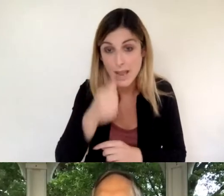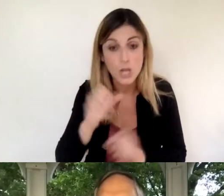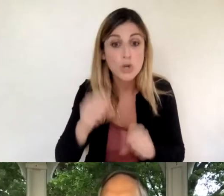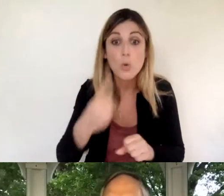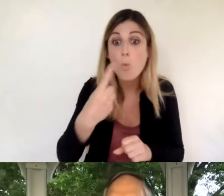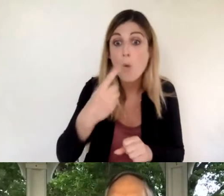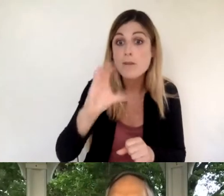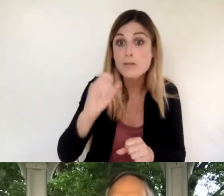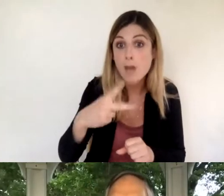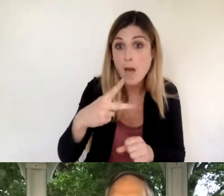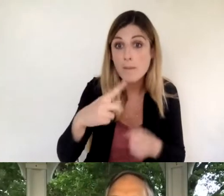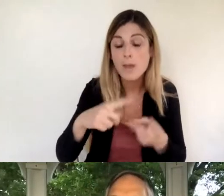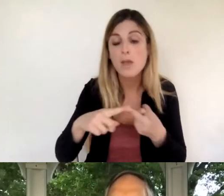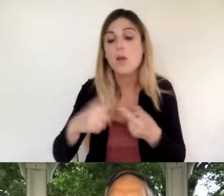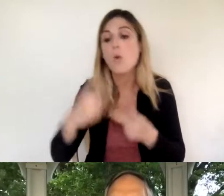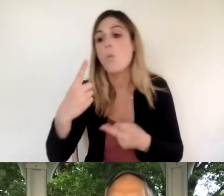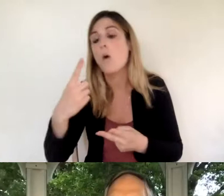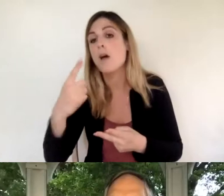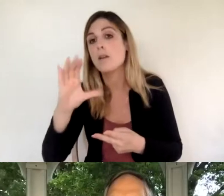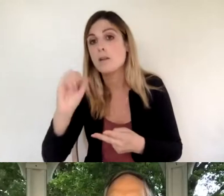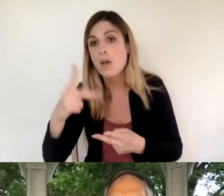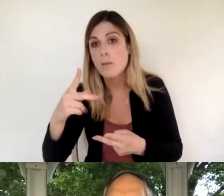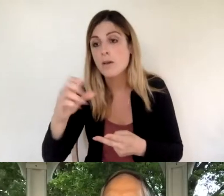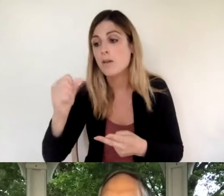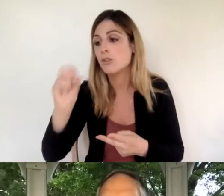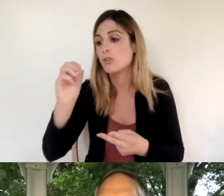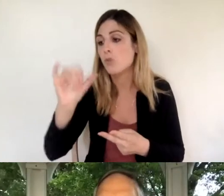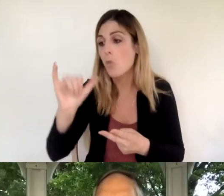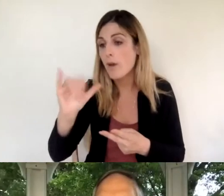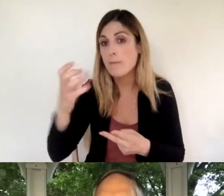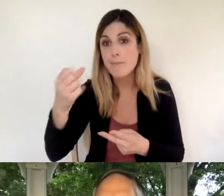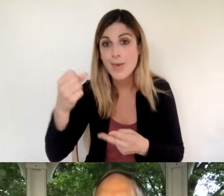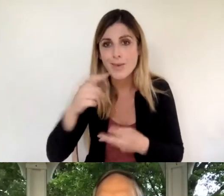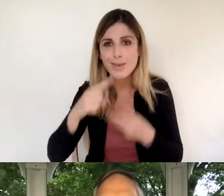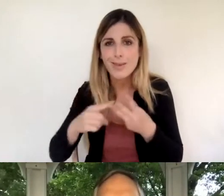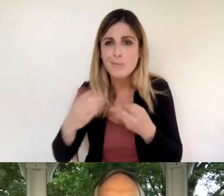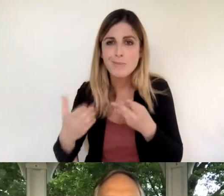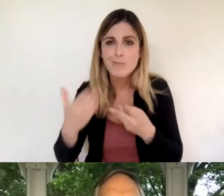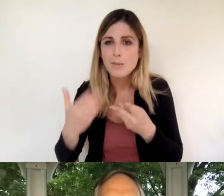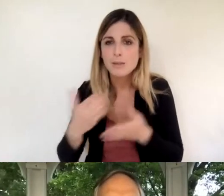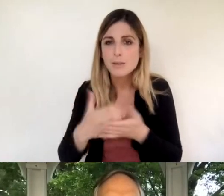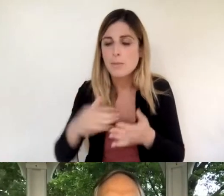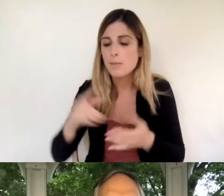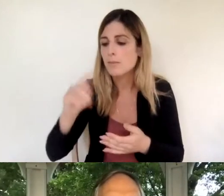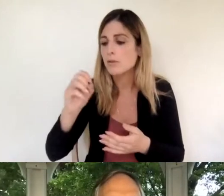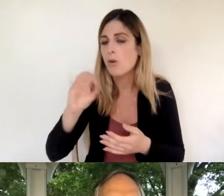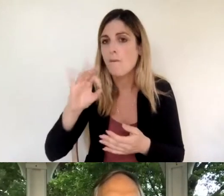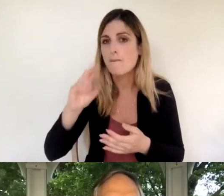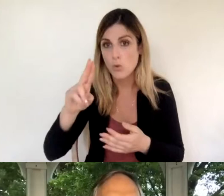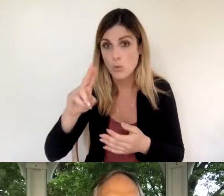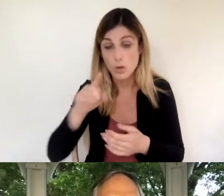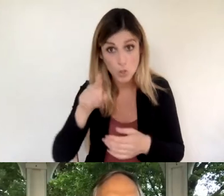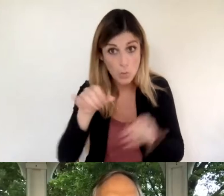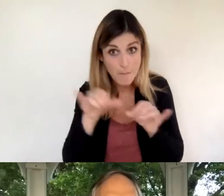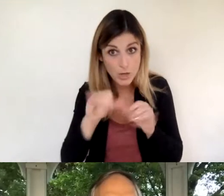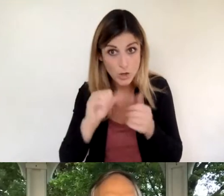and a cup of tofu. But yes, you measure them as cooked. So if you want to eat them raw, if